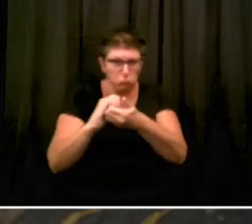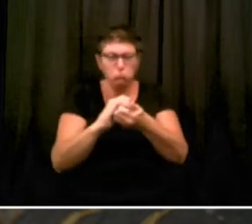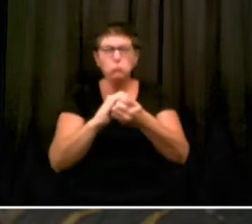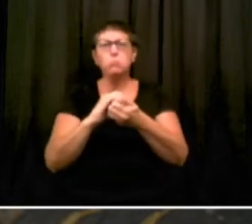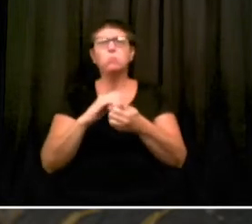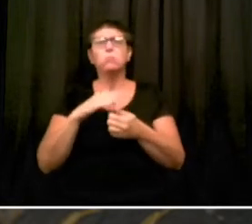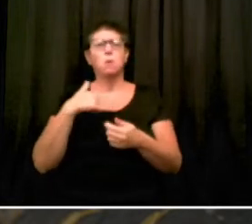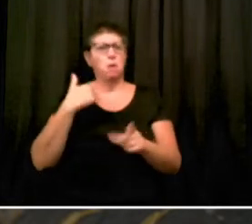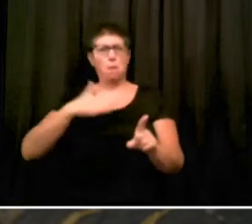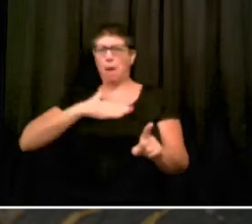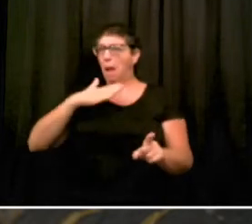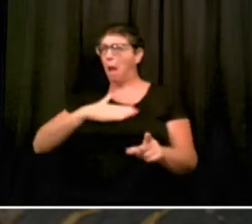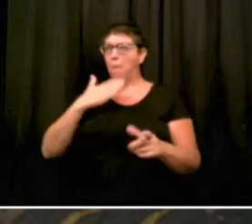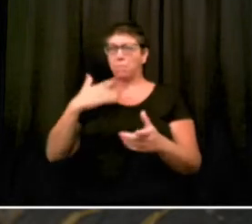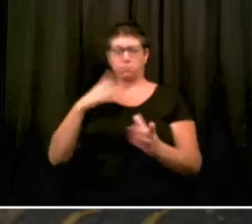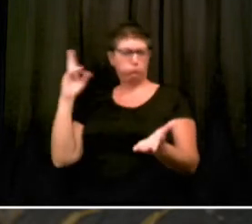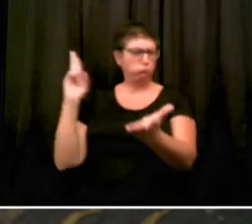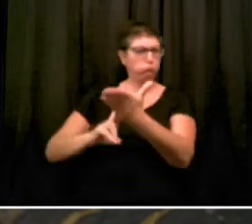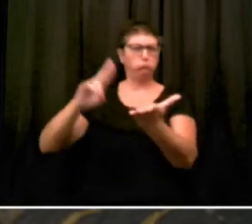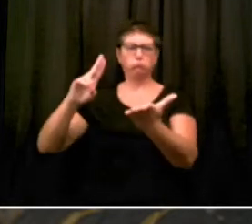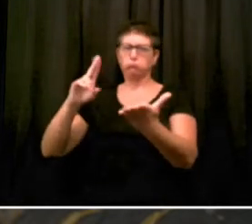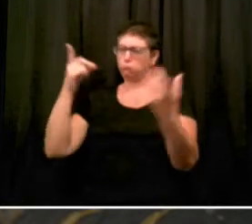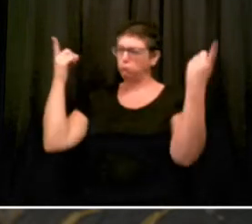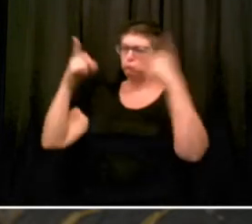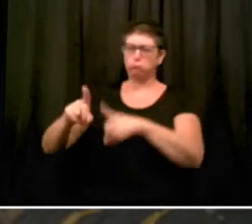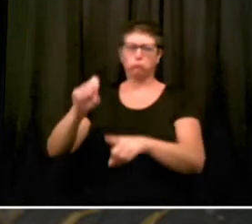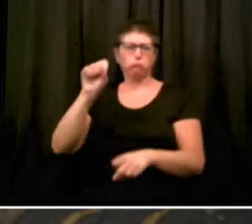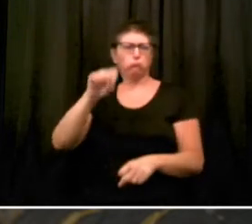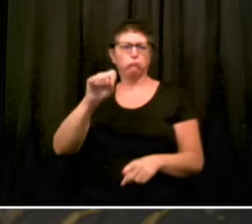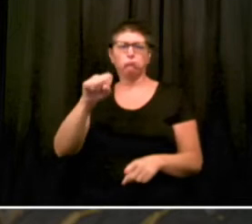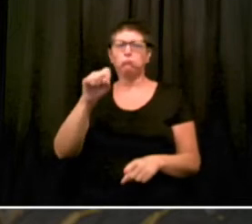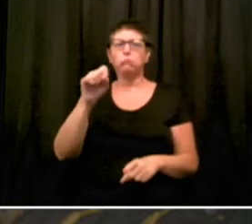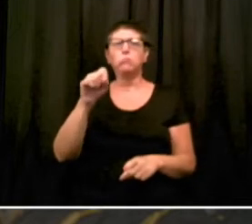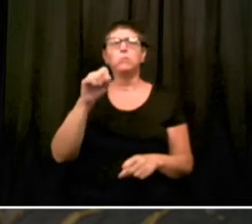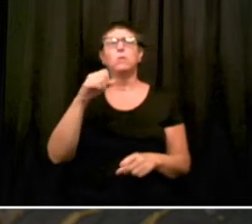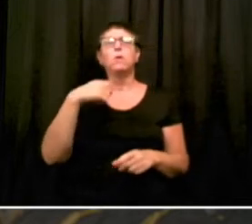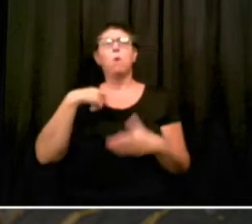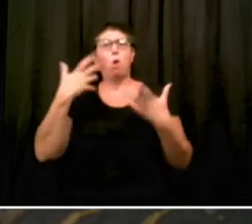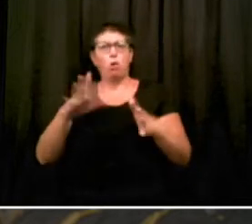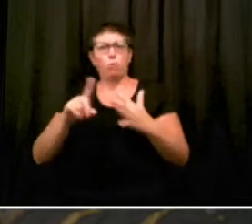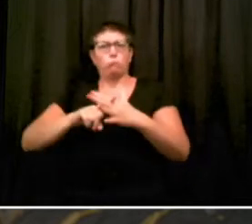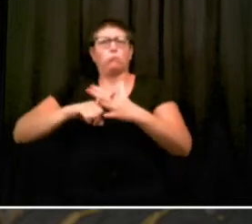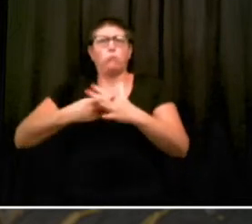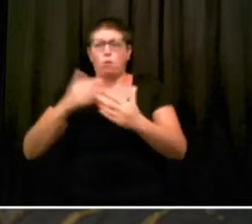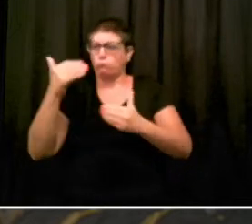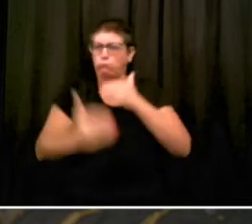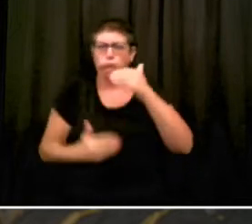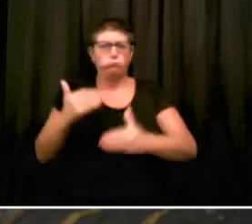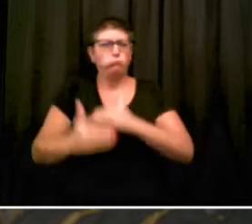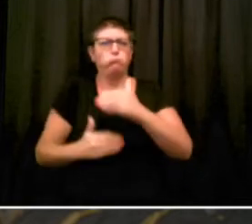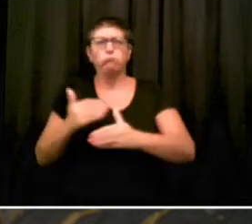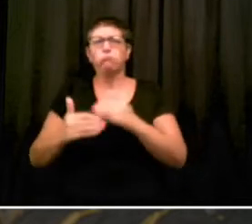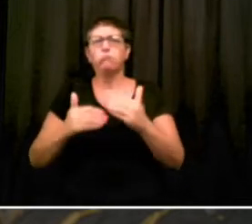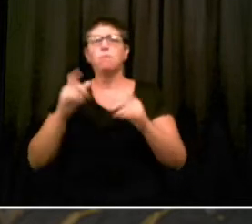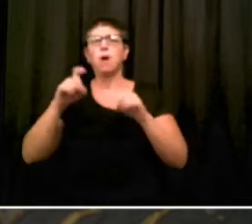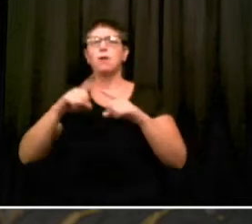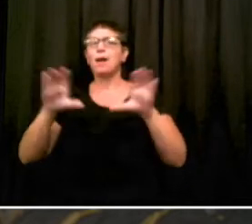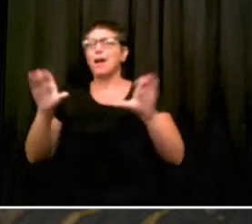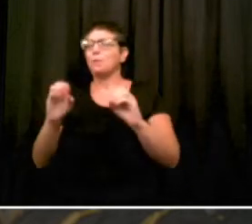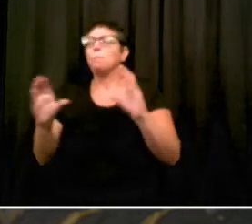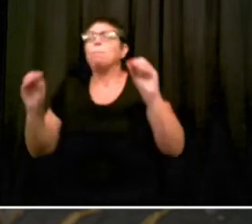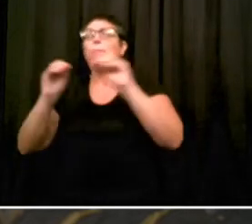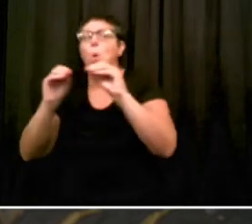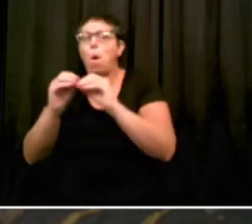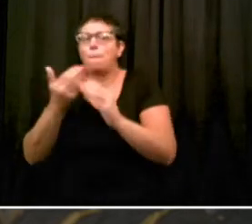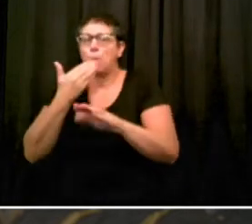took the pledge because I knew we had done a lot, but we could do even more. And the question, as always, was how can we